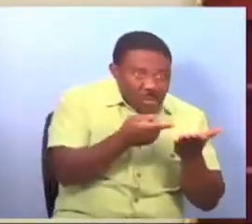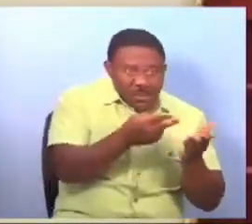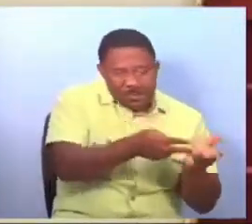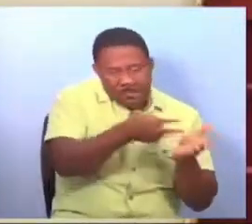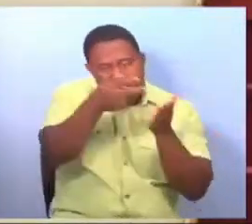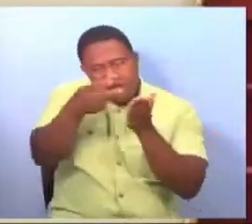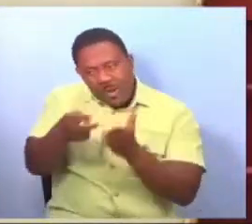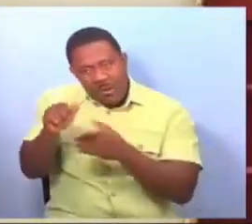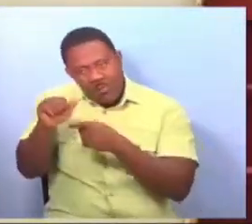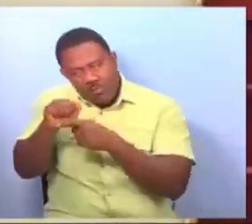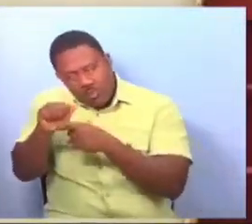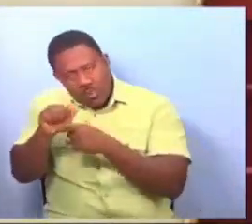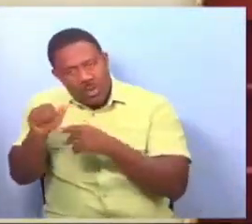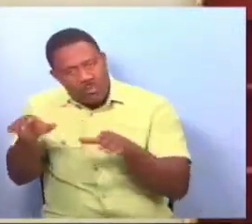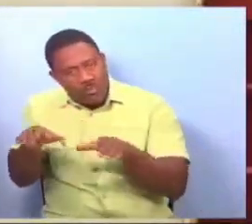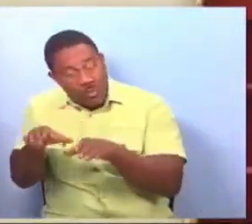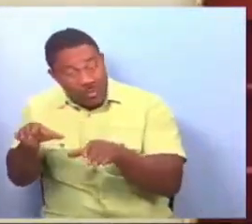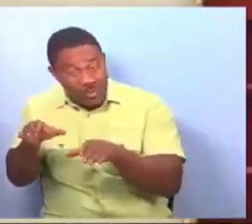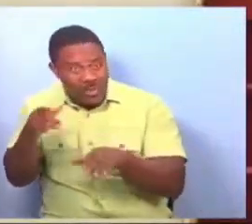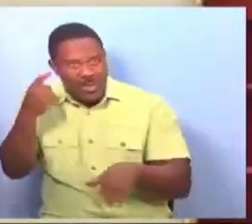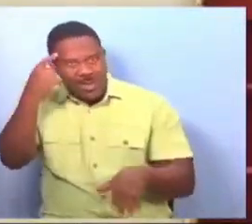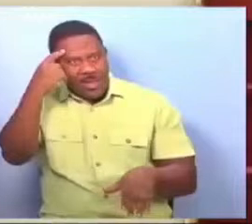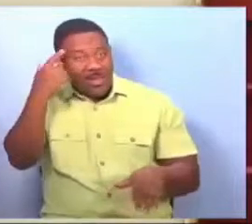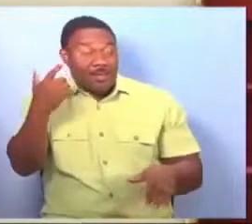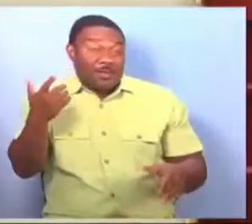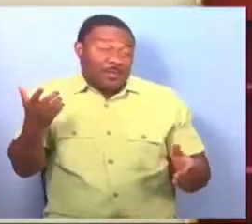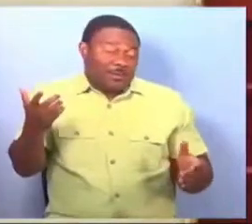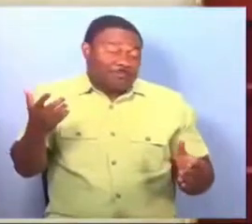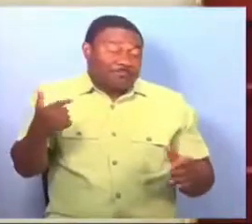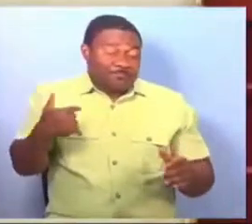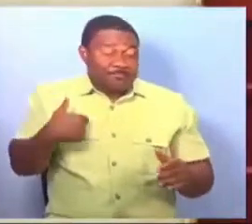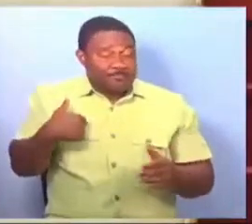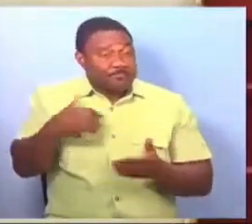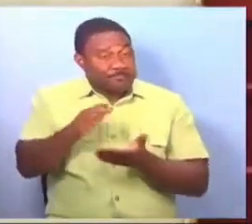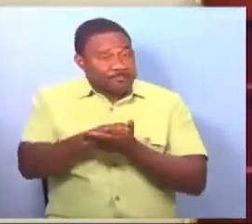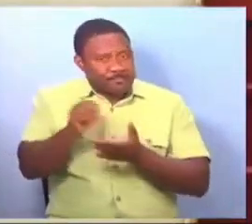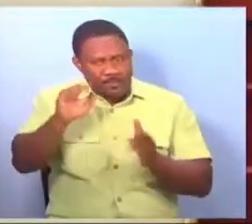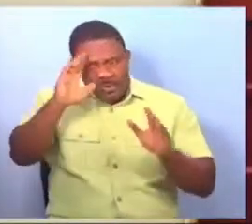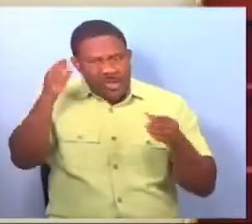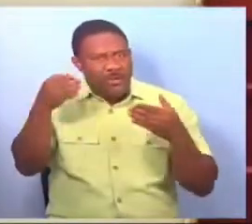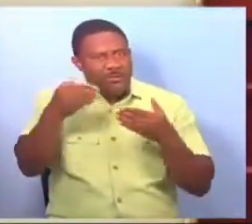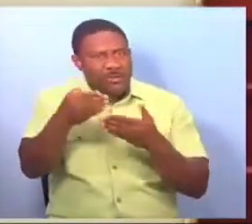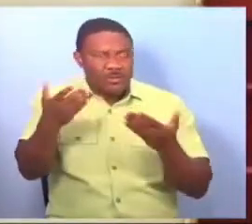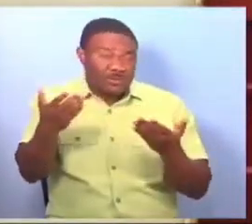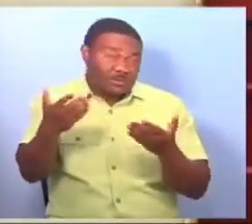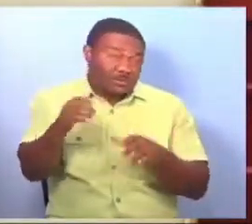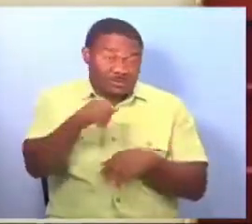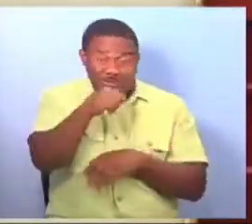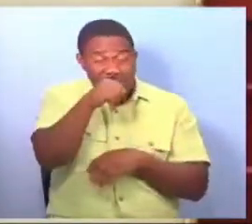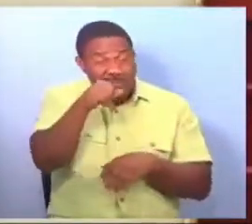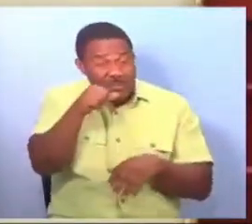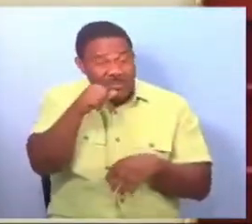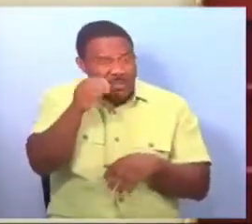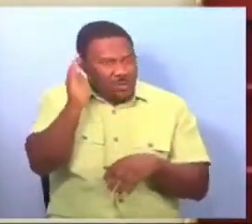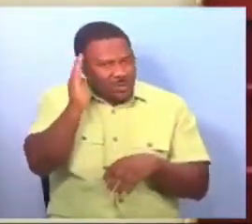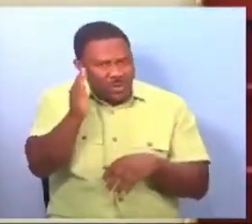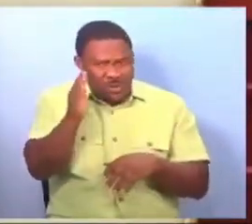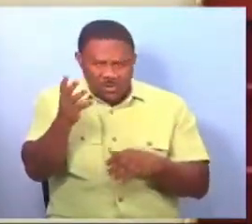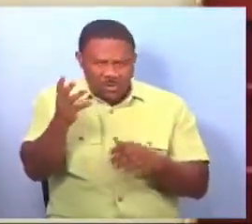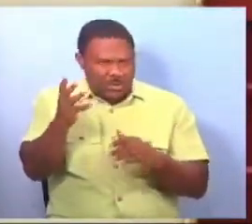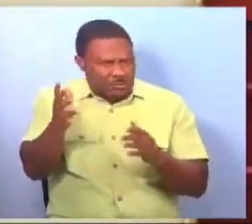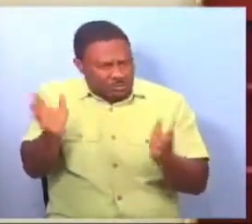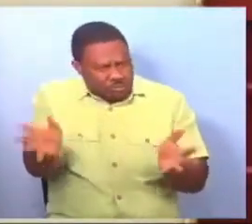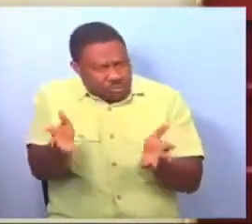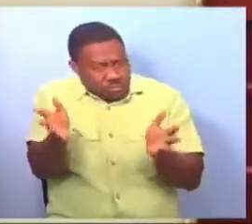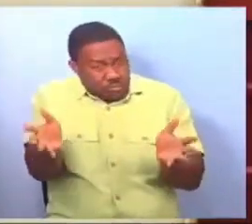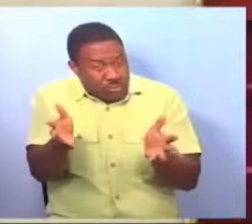the betterment. And I believe that the new administration, with a focus on agribusiness and agriculture, would begin to give more impetus to